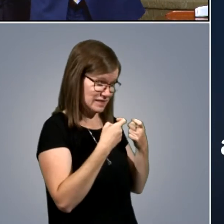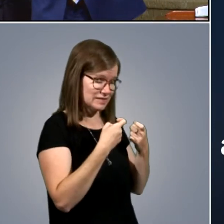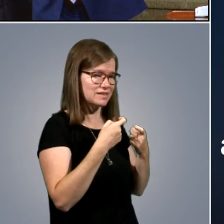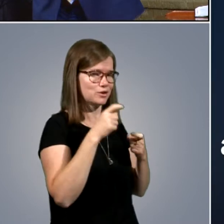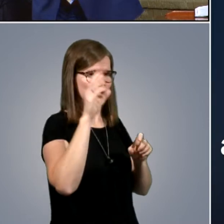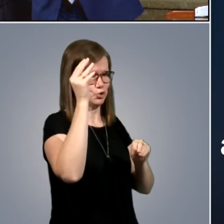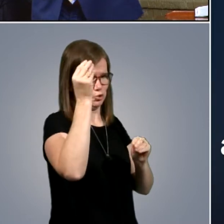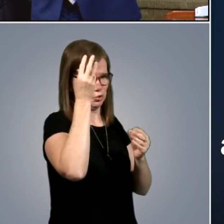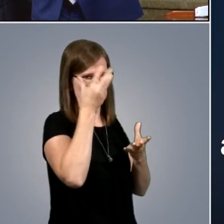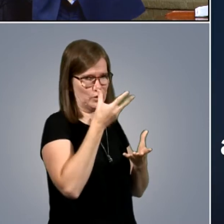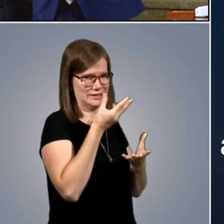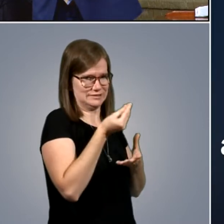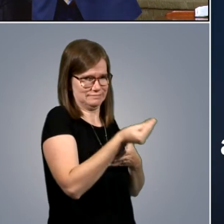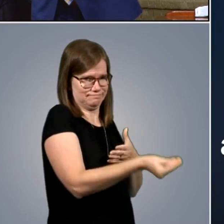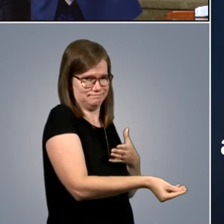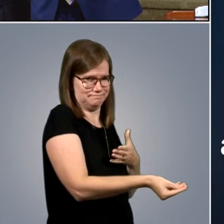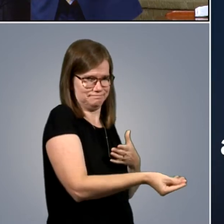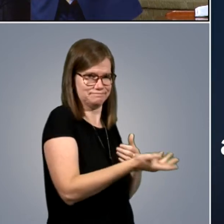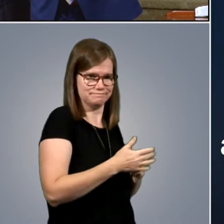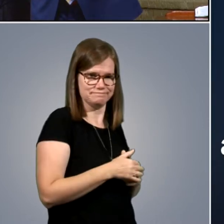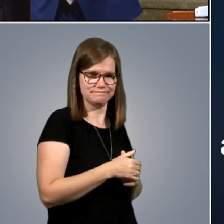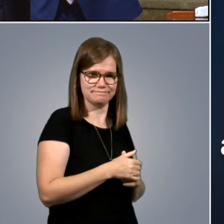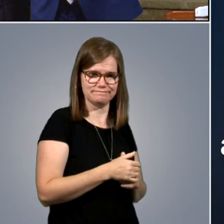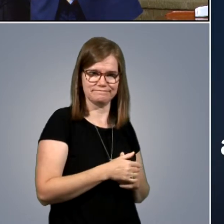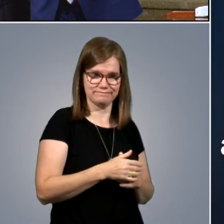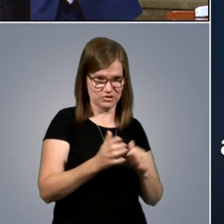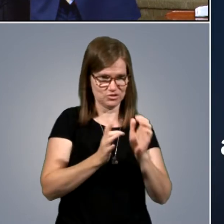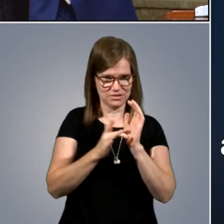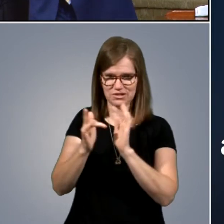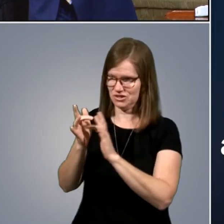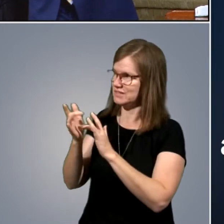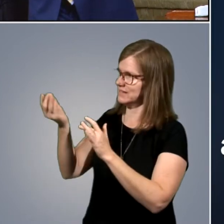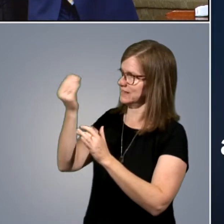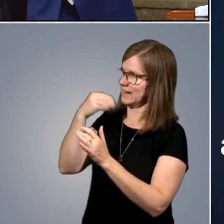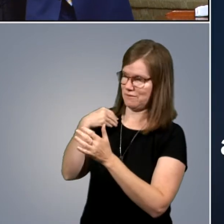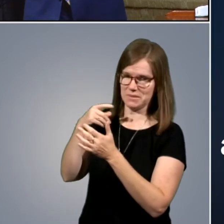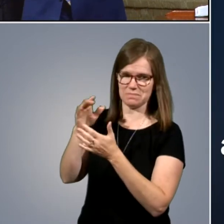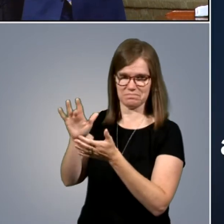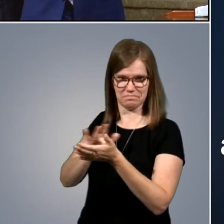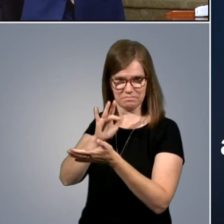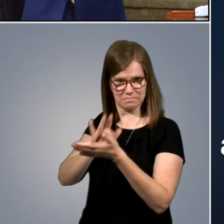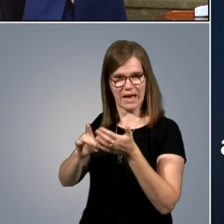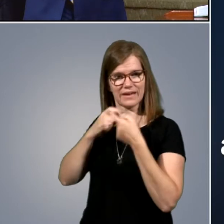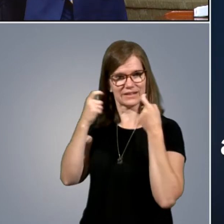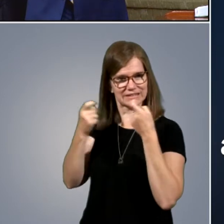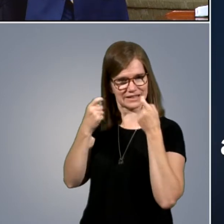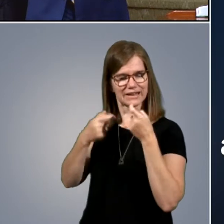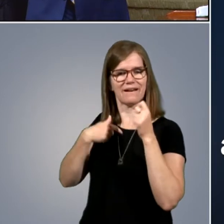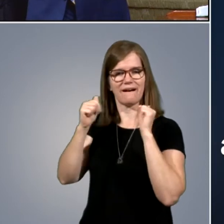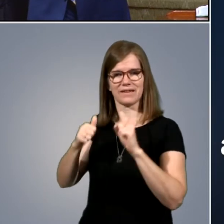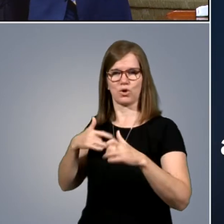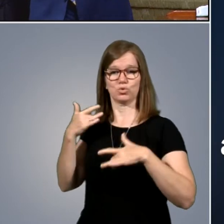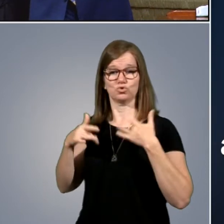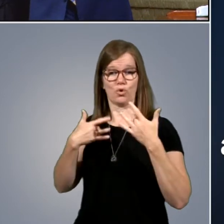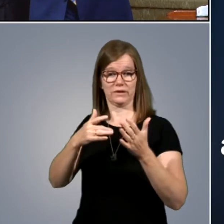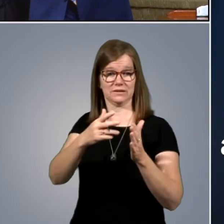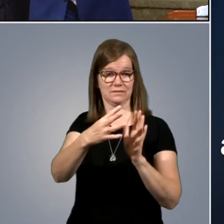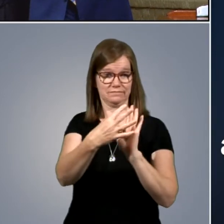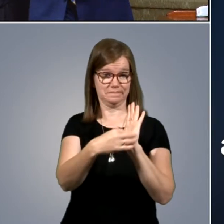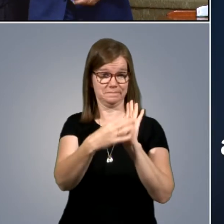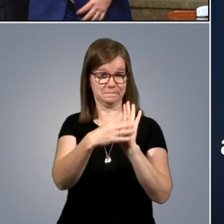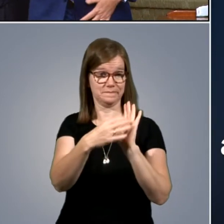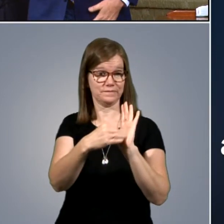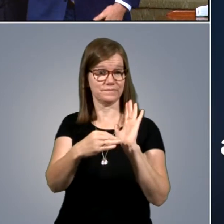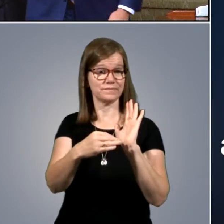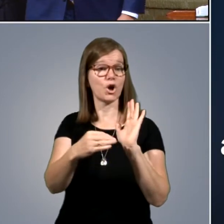Now he looks at me. He's given me the payment of my sin. And then I can rejoice in the hope. Would you read the last three words there?